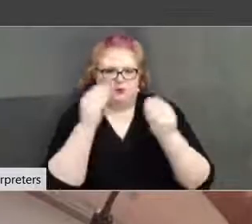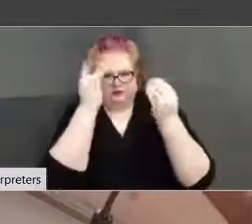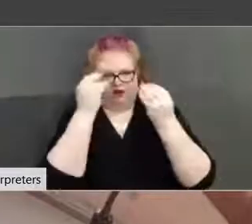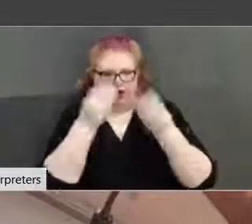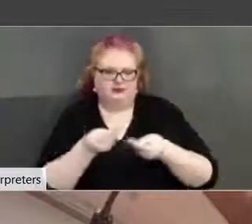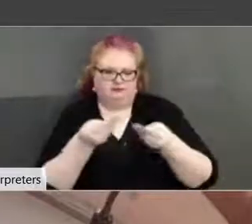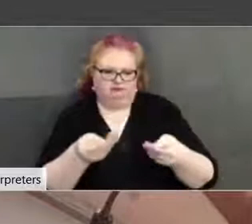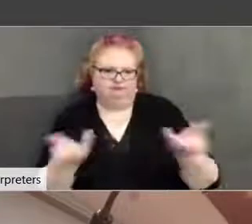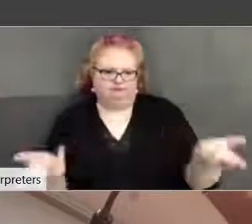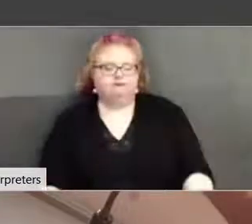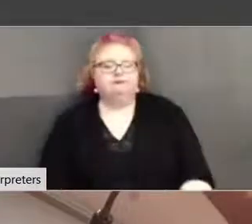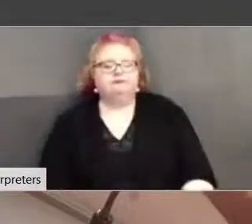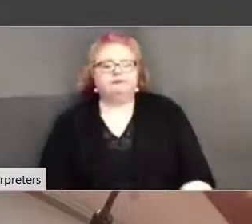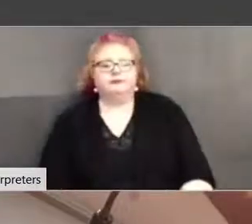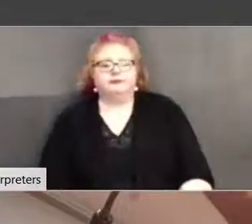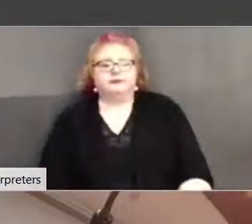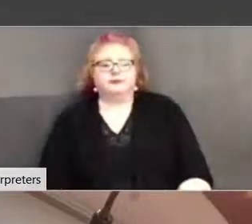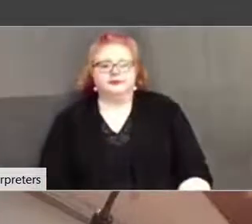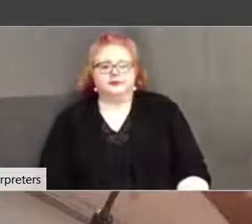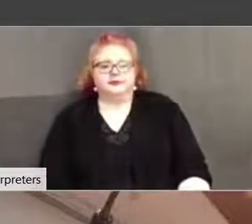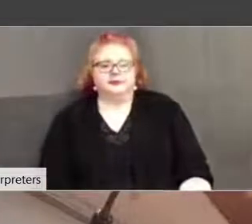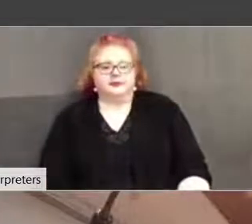Any further more questions, Director Hines?